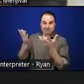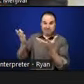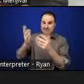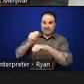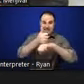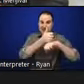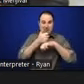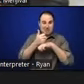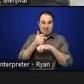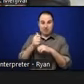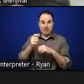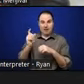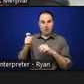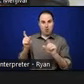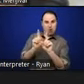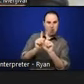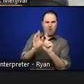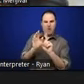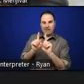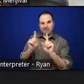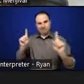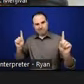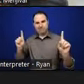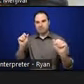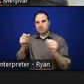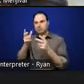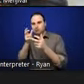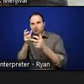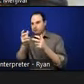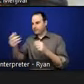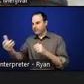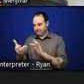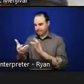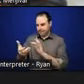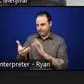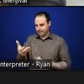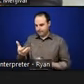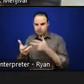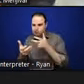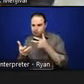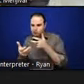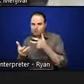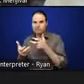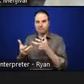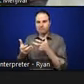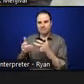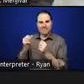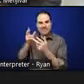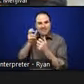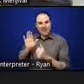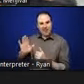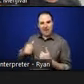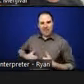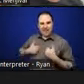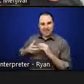to that person talking about their life in that context that was there. So in that space. But another thing that we did is we